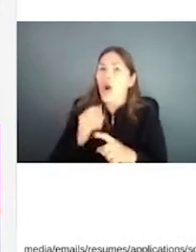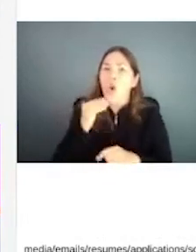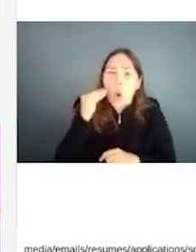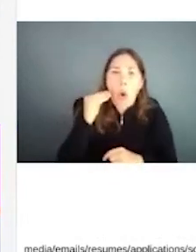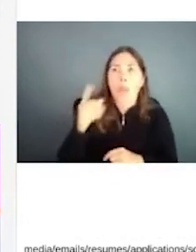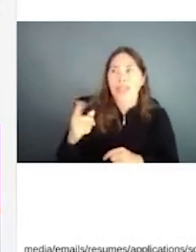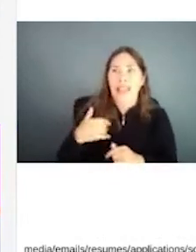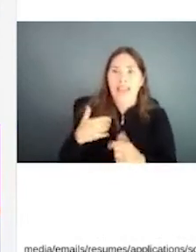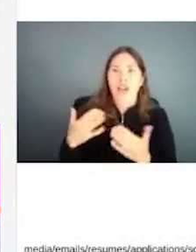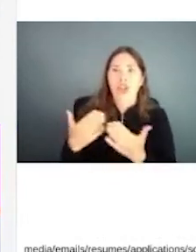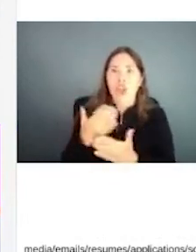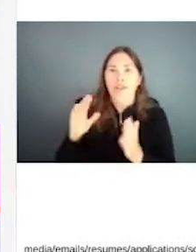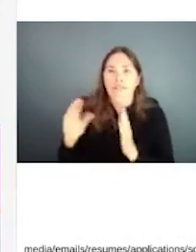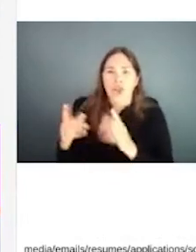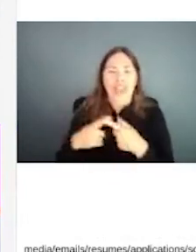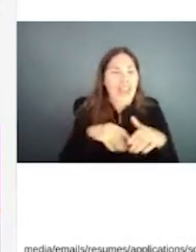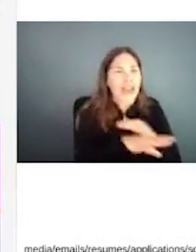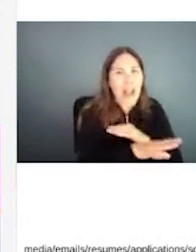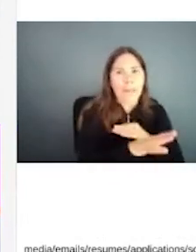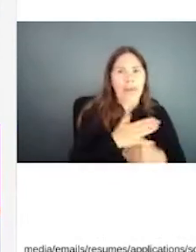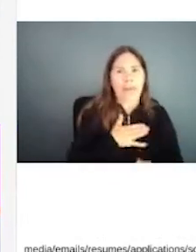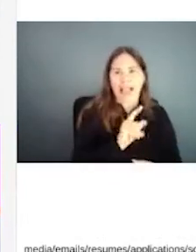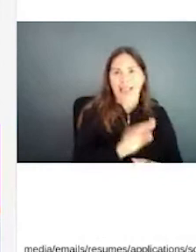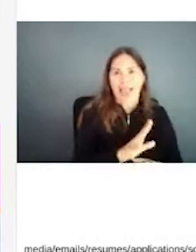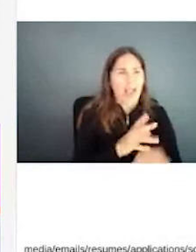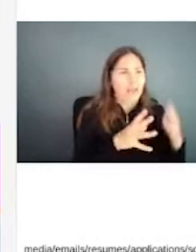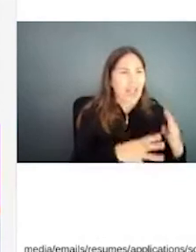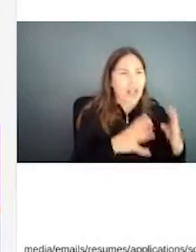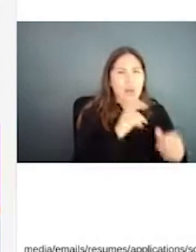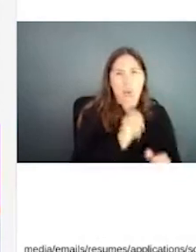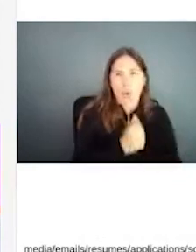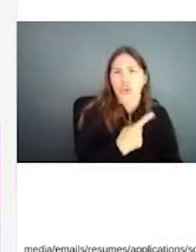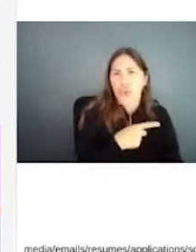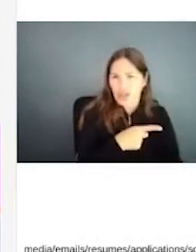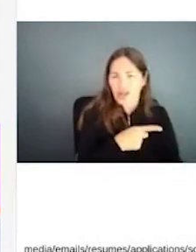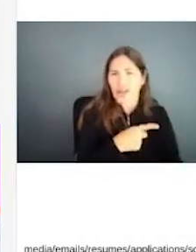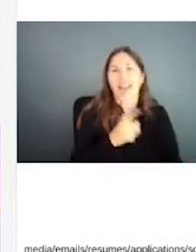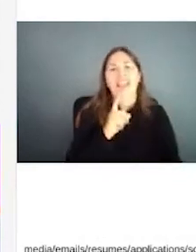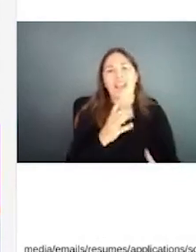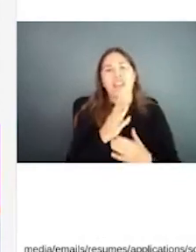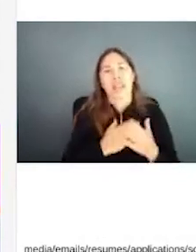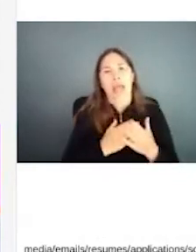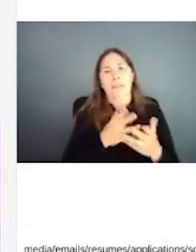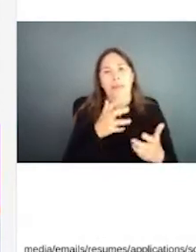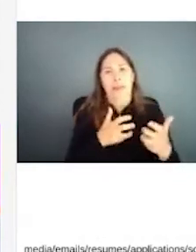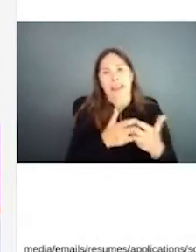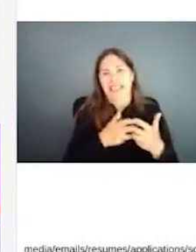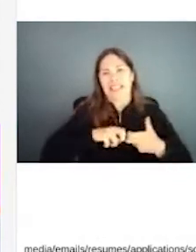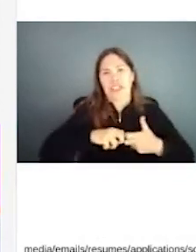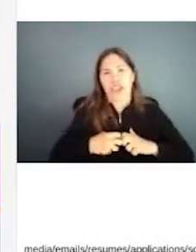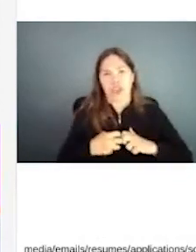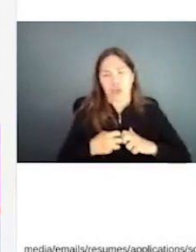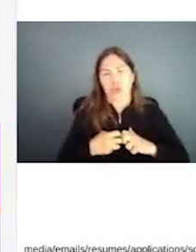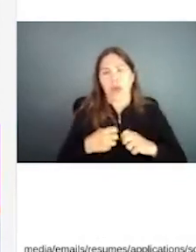version and then they come in and the ones loaded in my lab are older, there are compatibility issues. But they